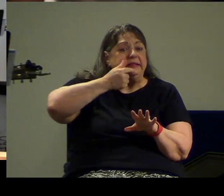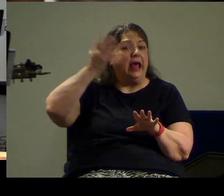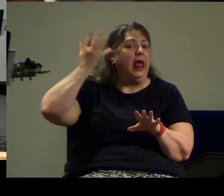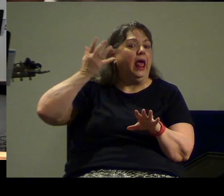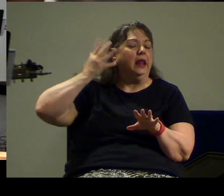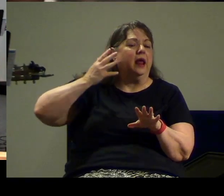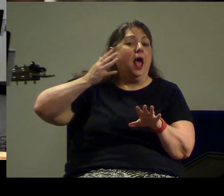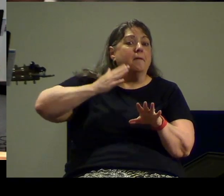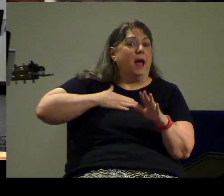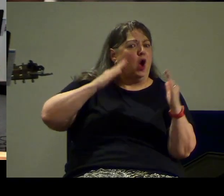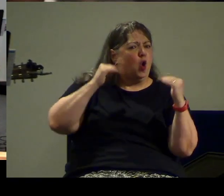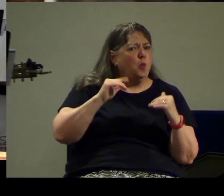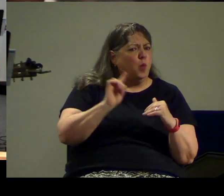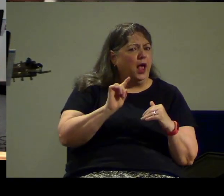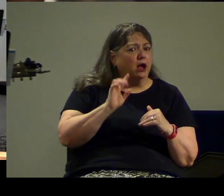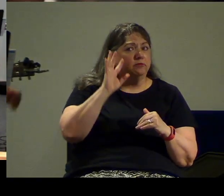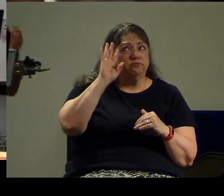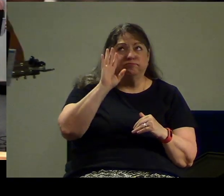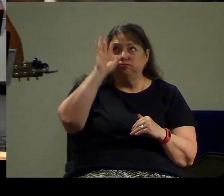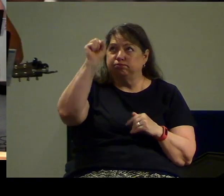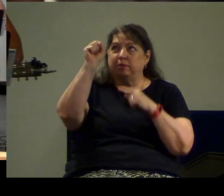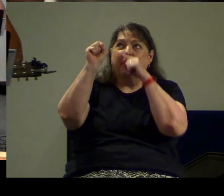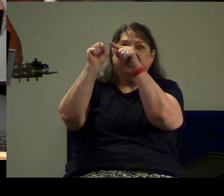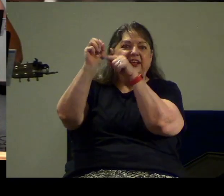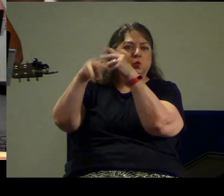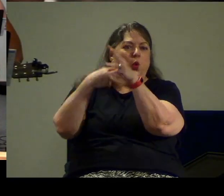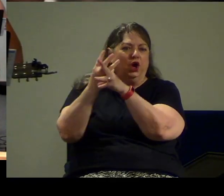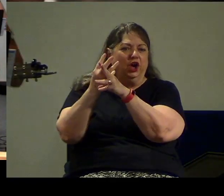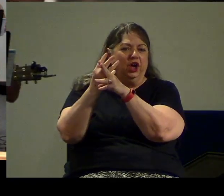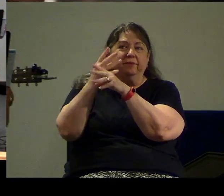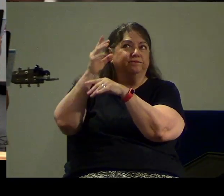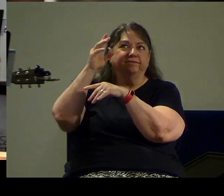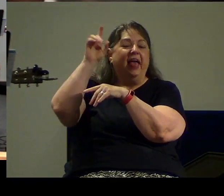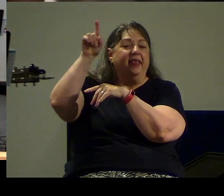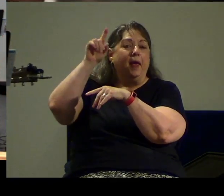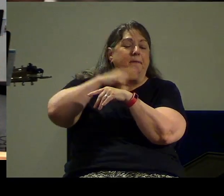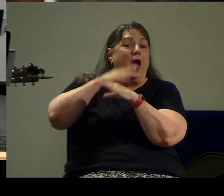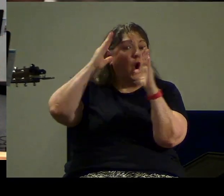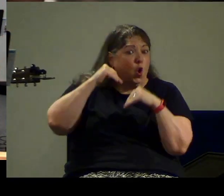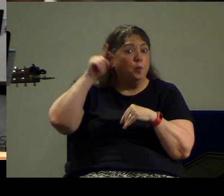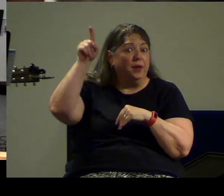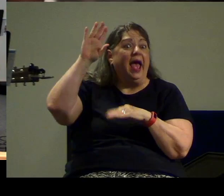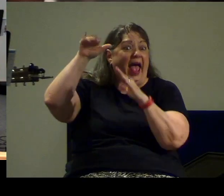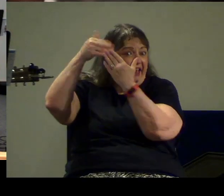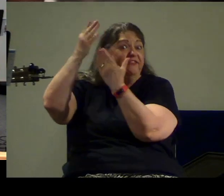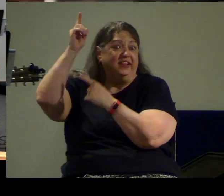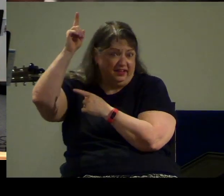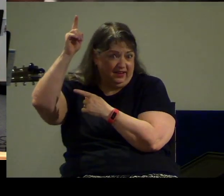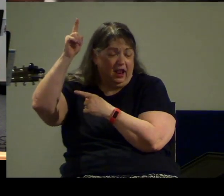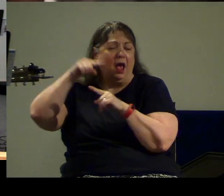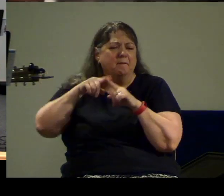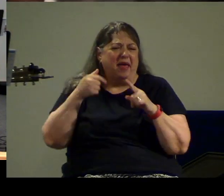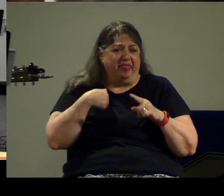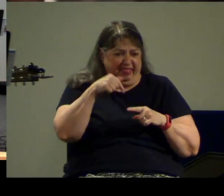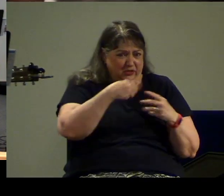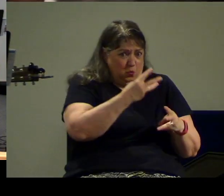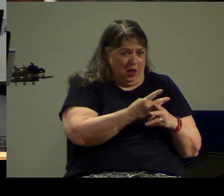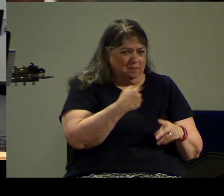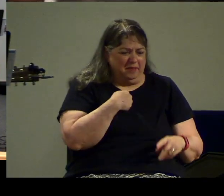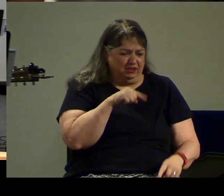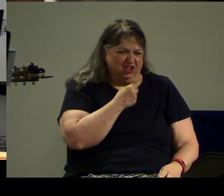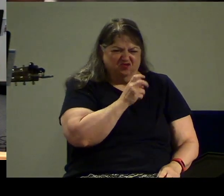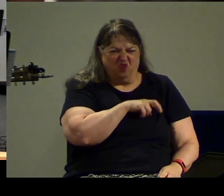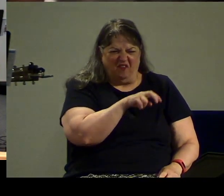just traveling through this world." And that's actually the quote that I have on my Facebook page, but I think about it every now and